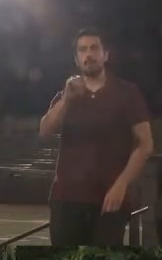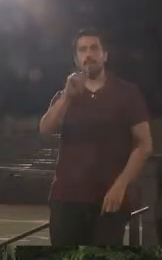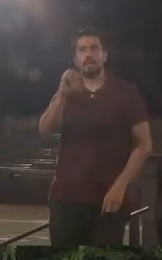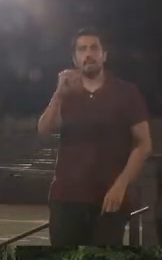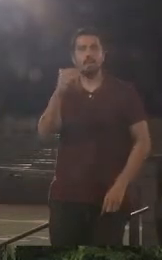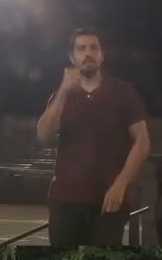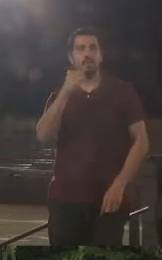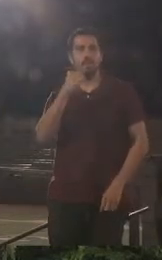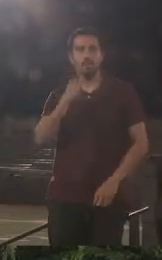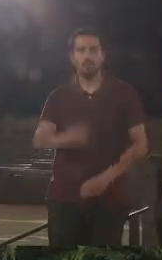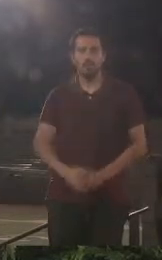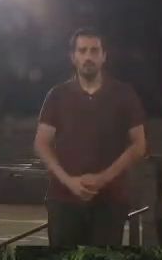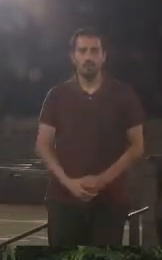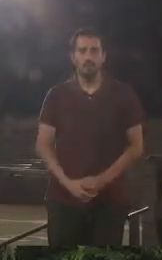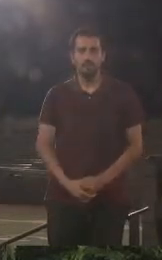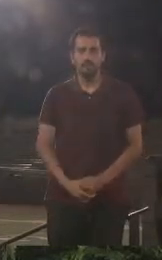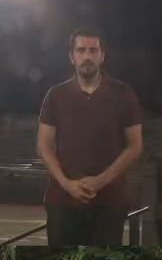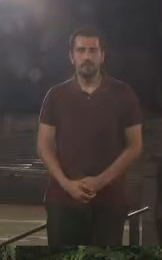San Antonio.